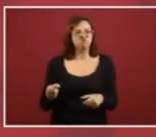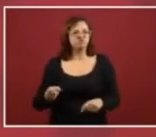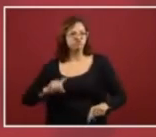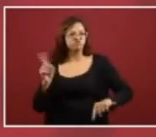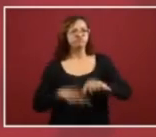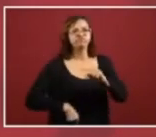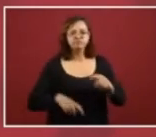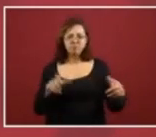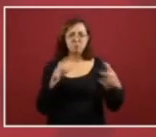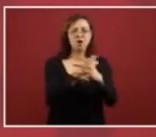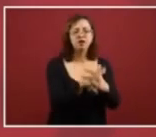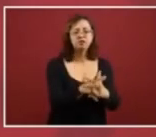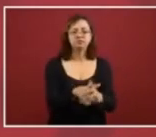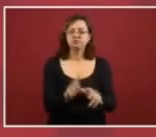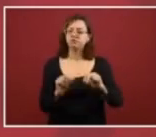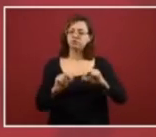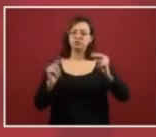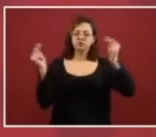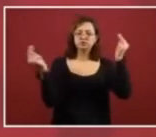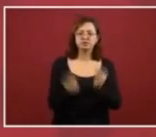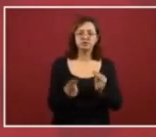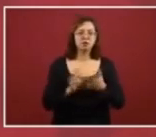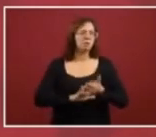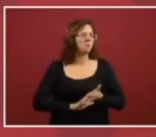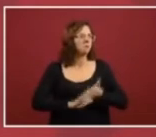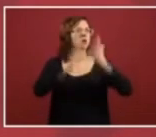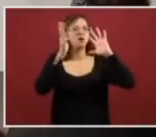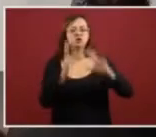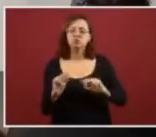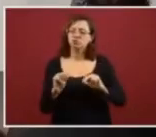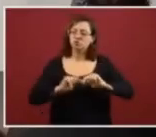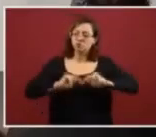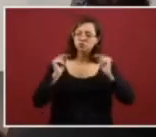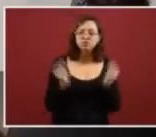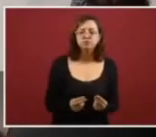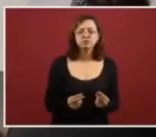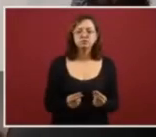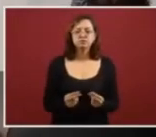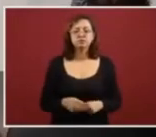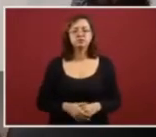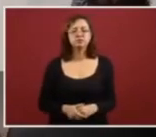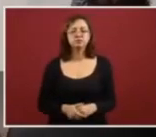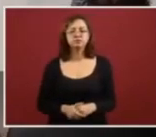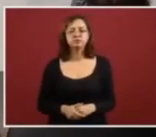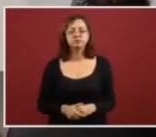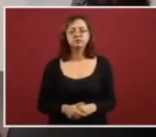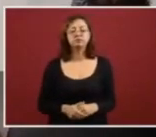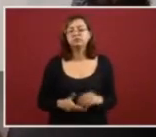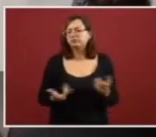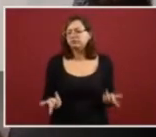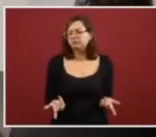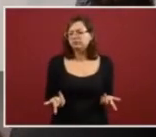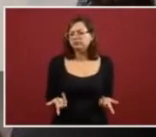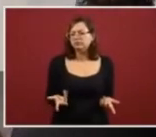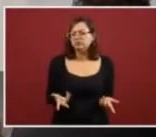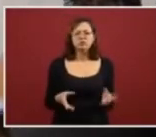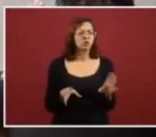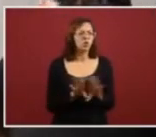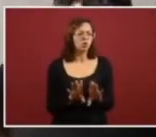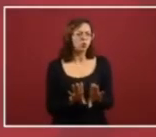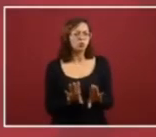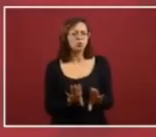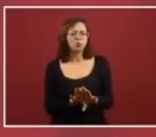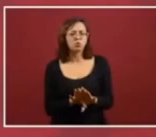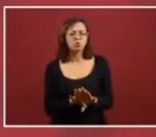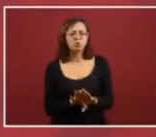force. Sin la violencia. Without violence. ¿Cómo le van a hacer? How are they going to do it?